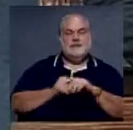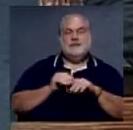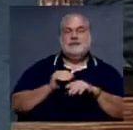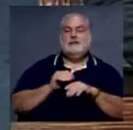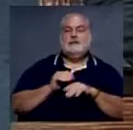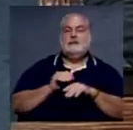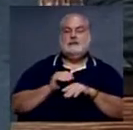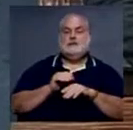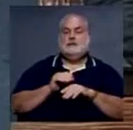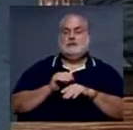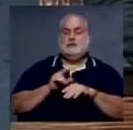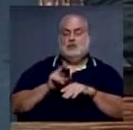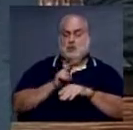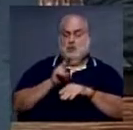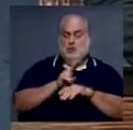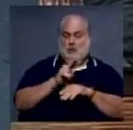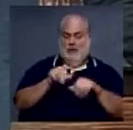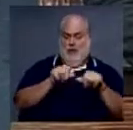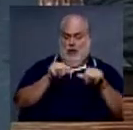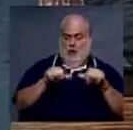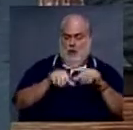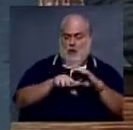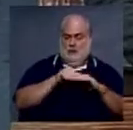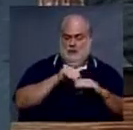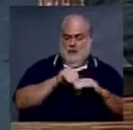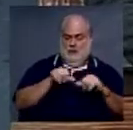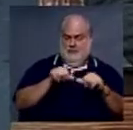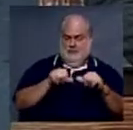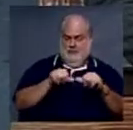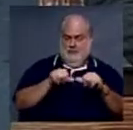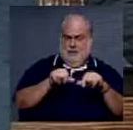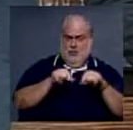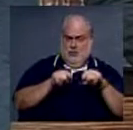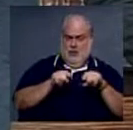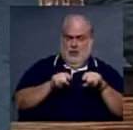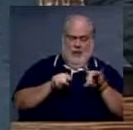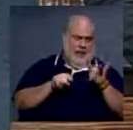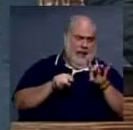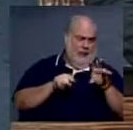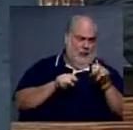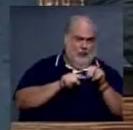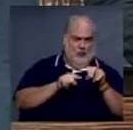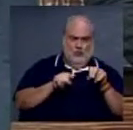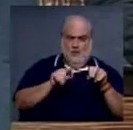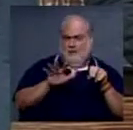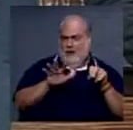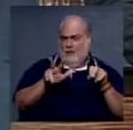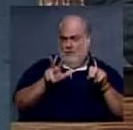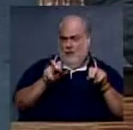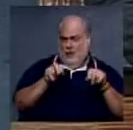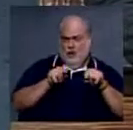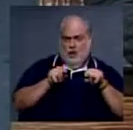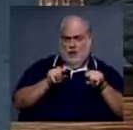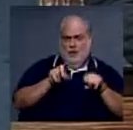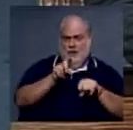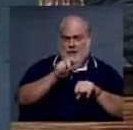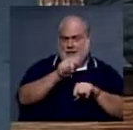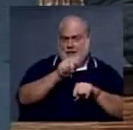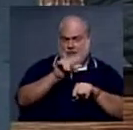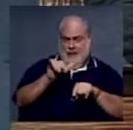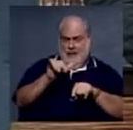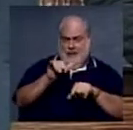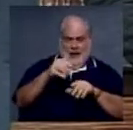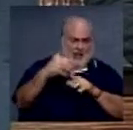the outdoor area just behind the building that was used during the business hours of 8:30 a.m. to 5:30 p.m. daily. The